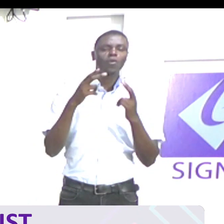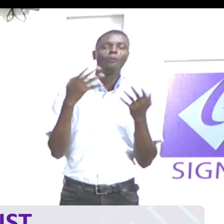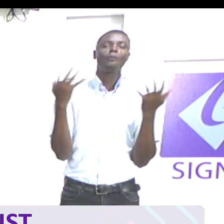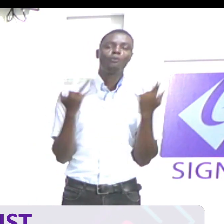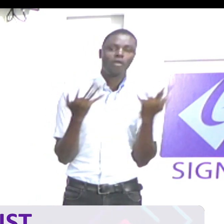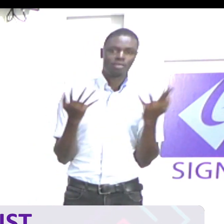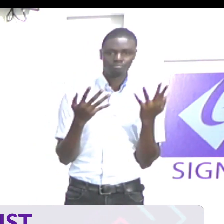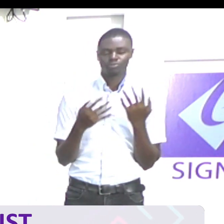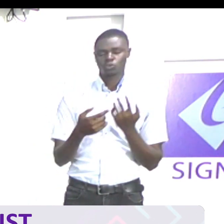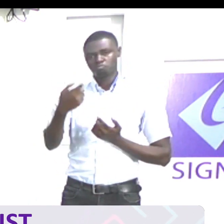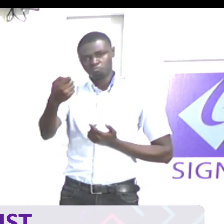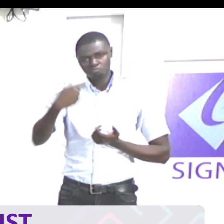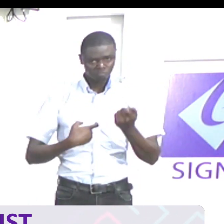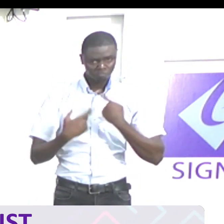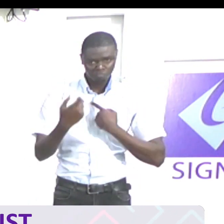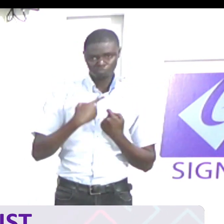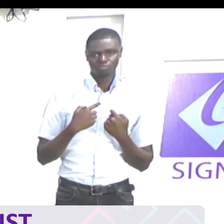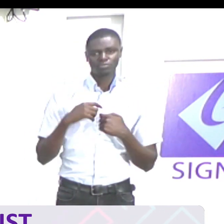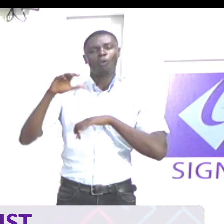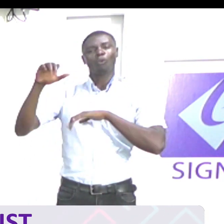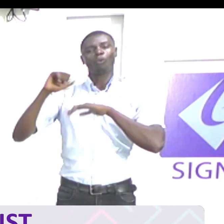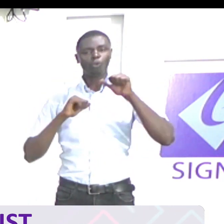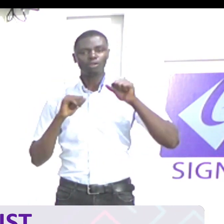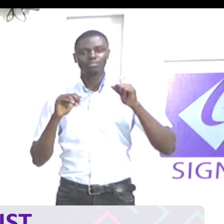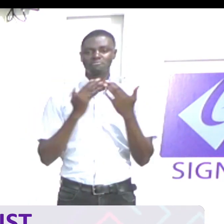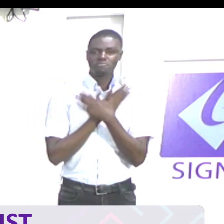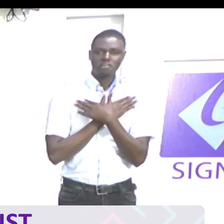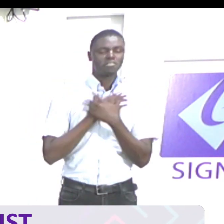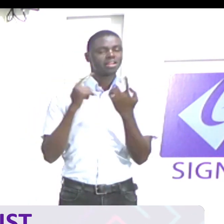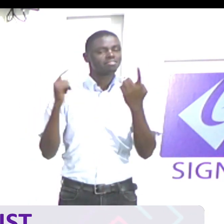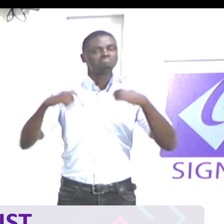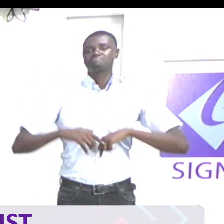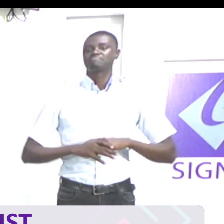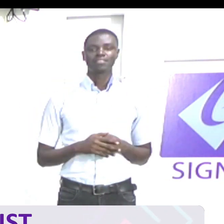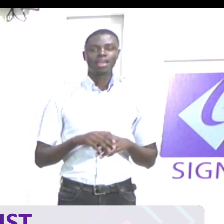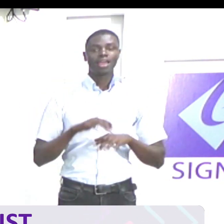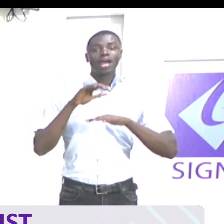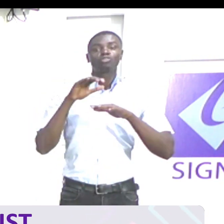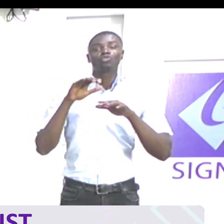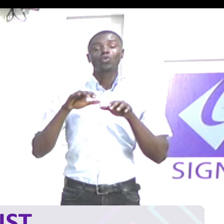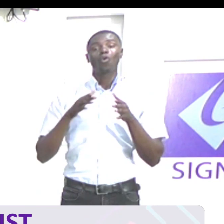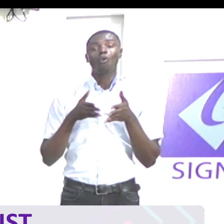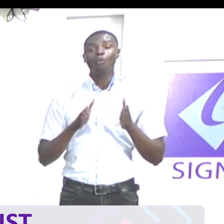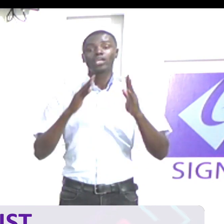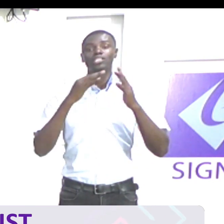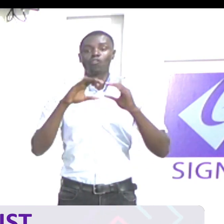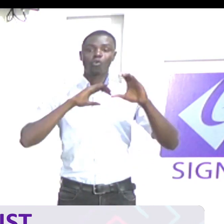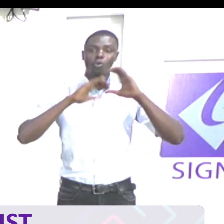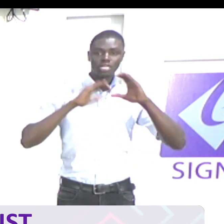see you. Tap in, plug in a friend as well. Kumbuka our channels of communication are officially open.